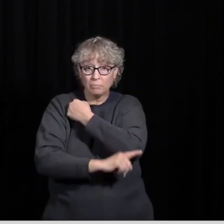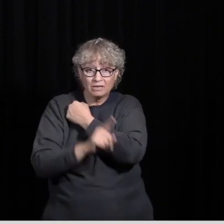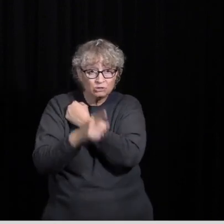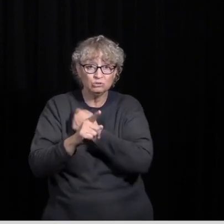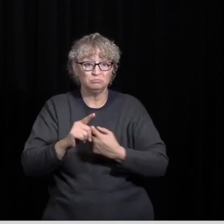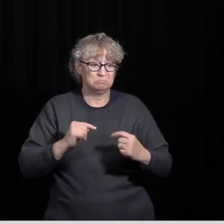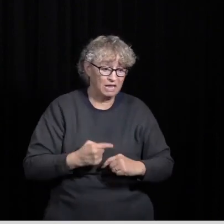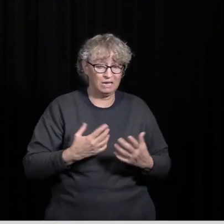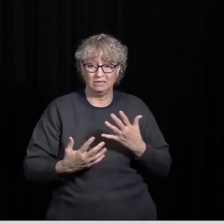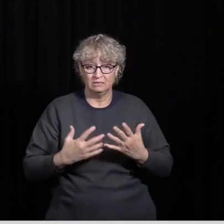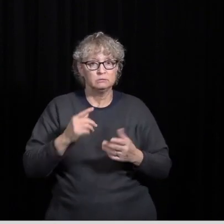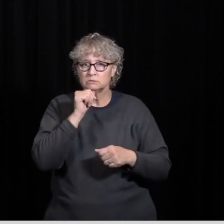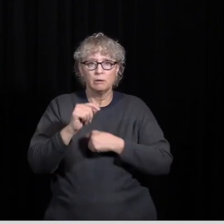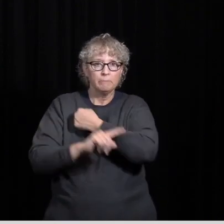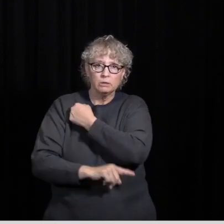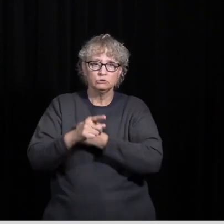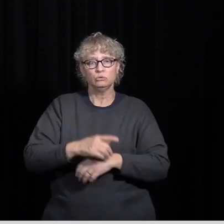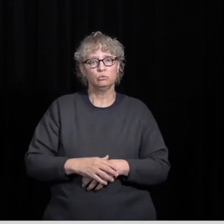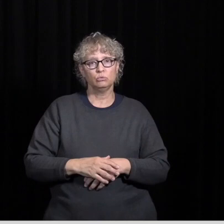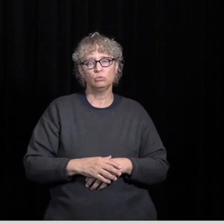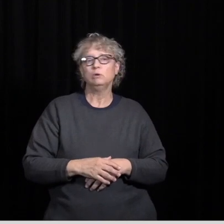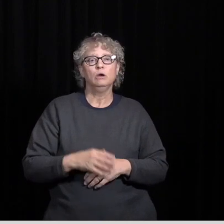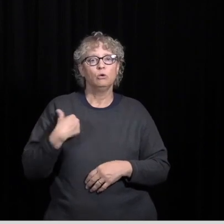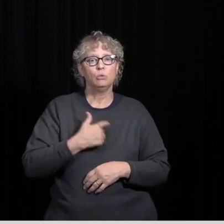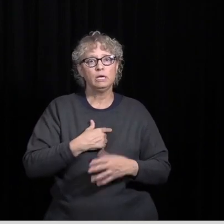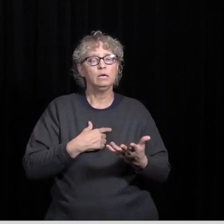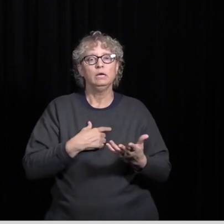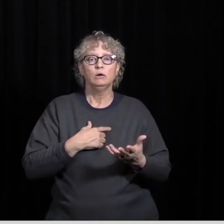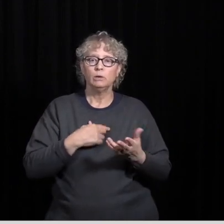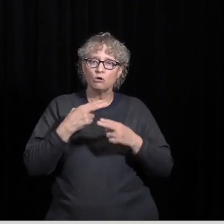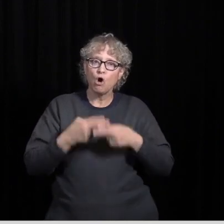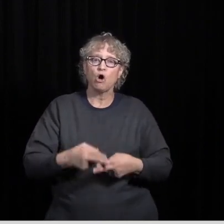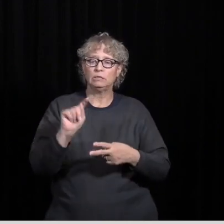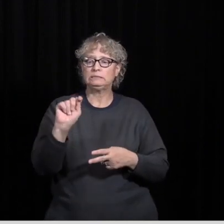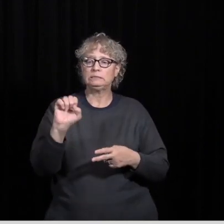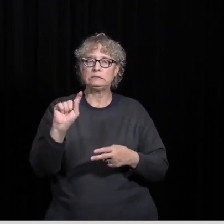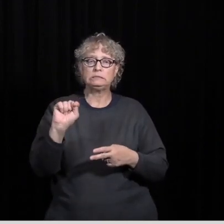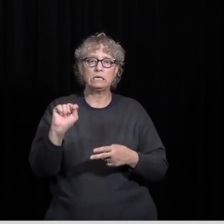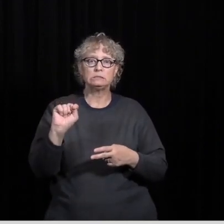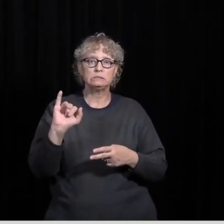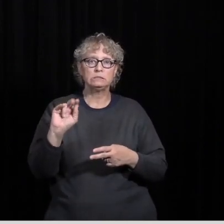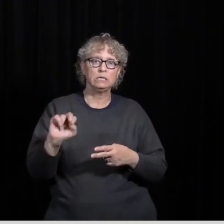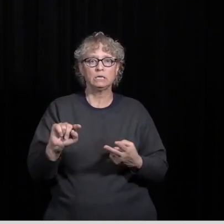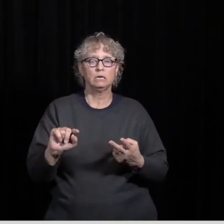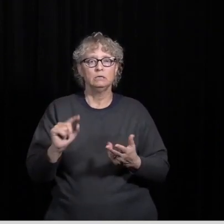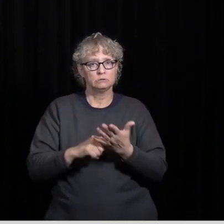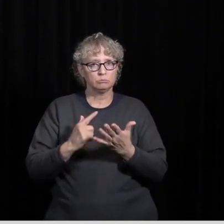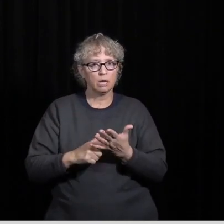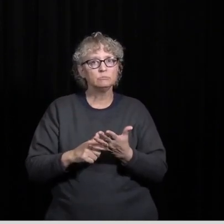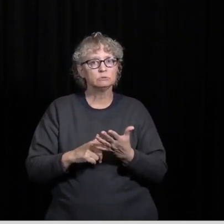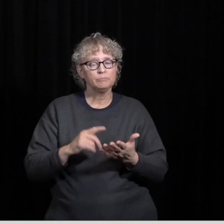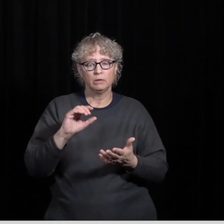But there are two things that often happen. We can call them testing or kinds of suffering that Christians often experience. One is